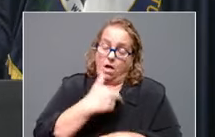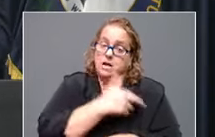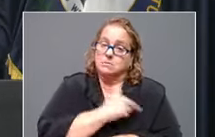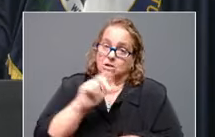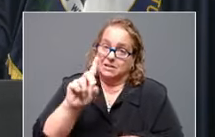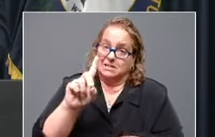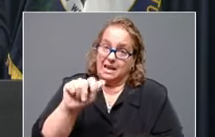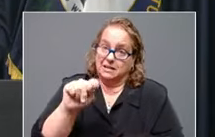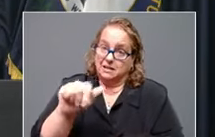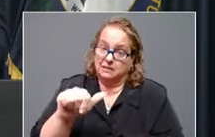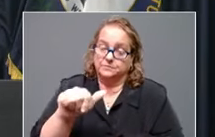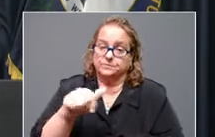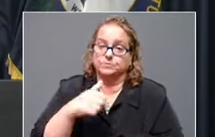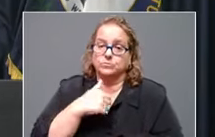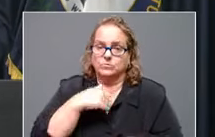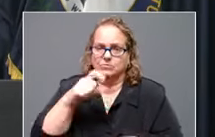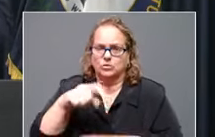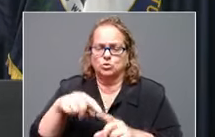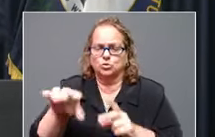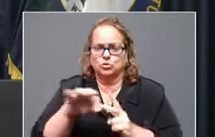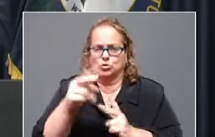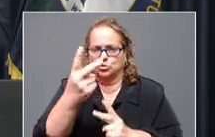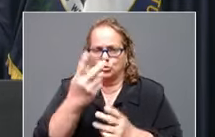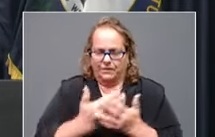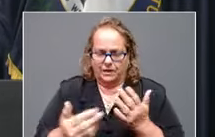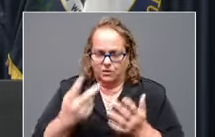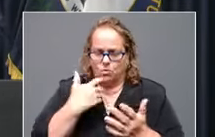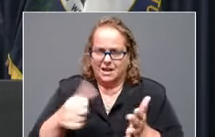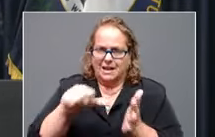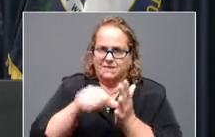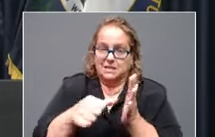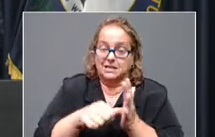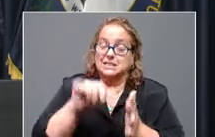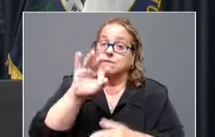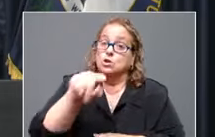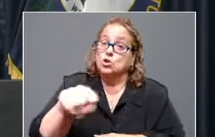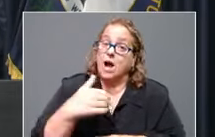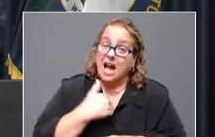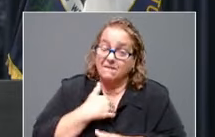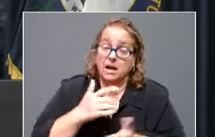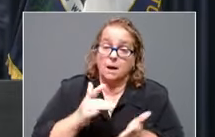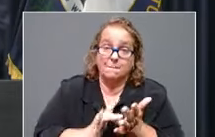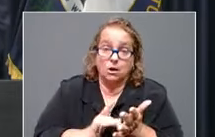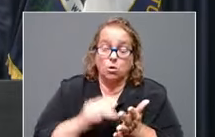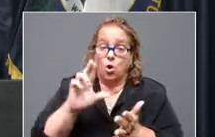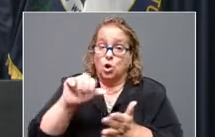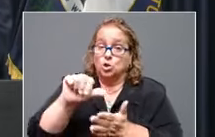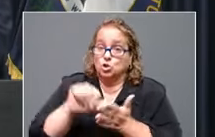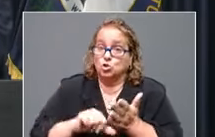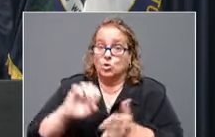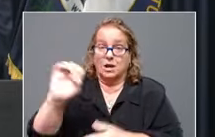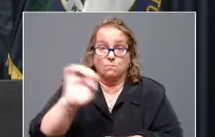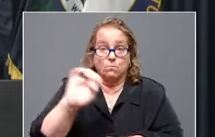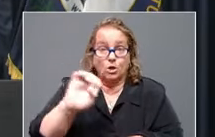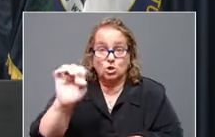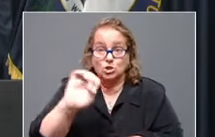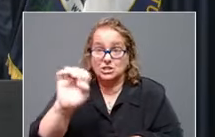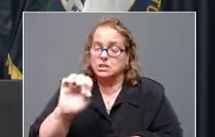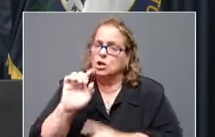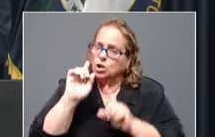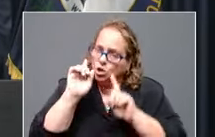if you feel you have an emergency. On the flip side, if you have an optional or elective or